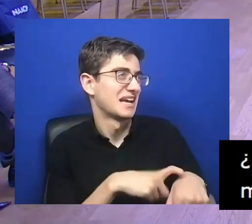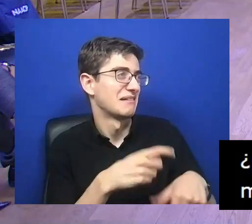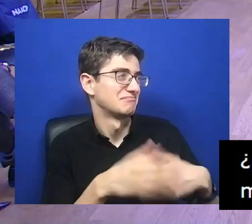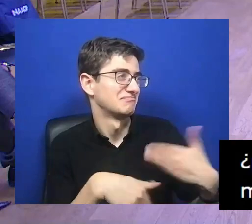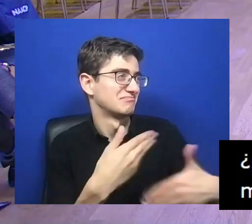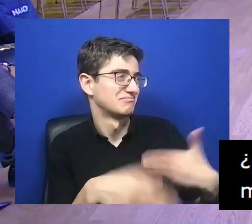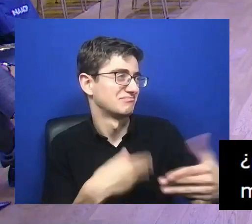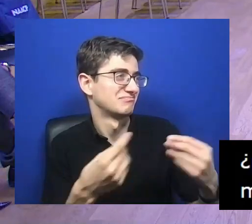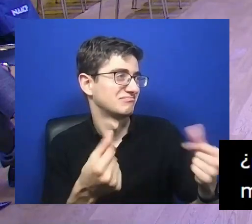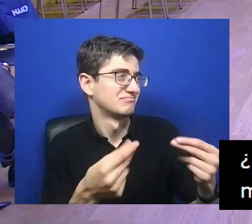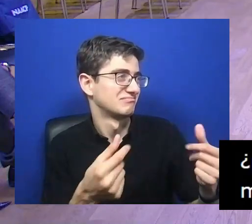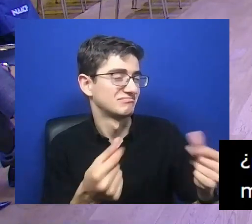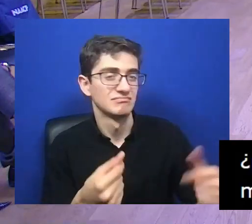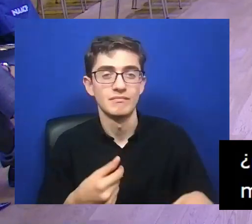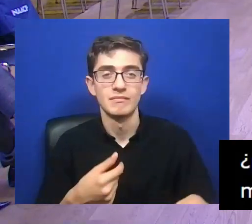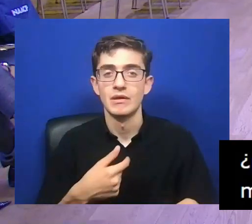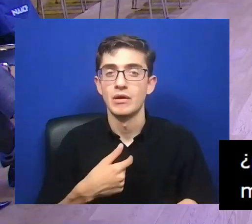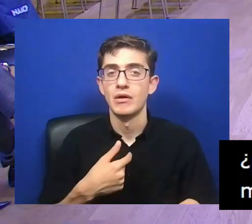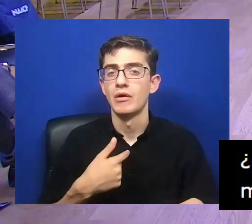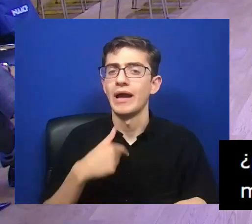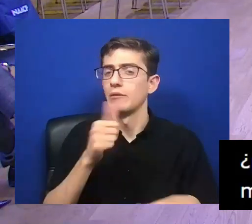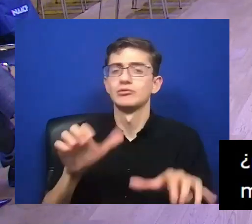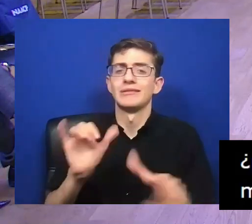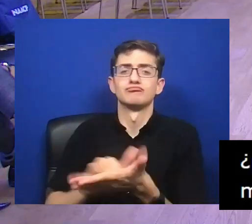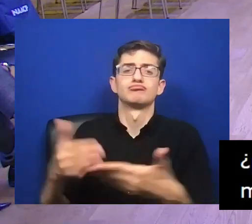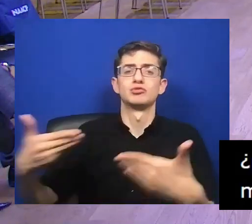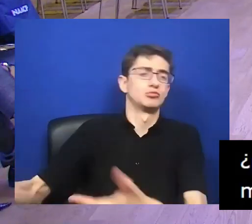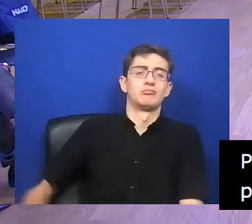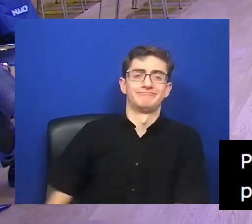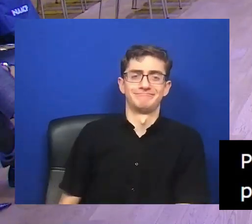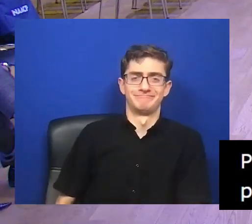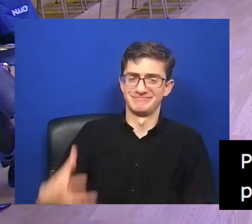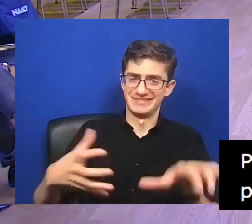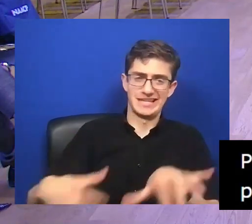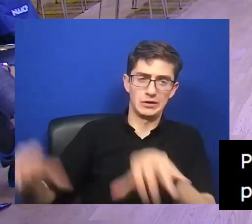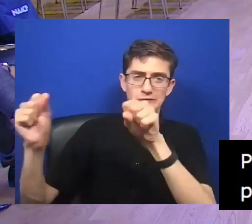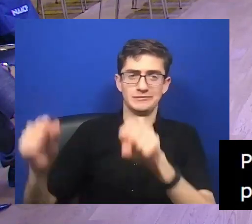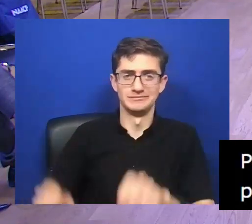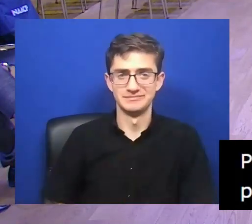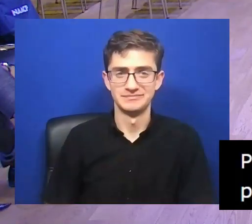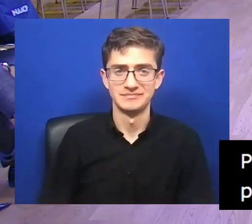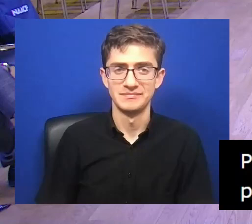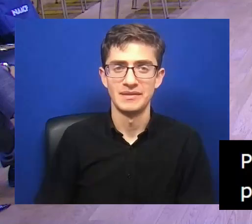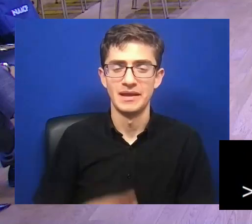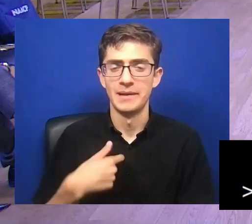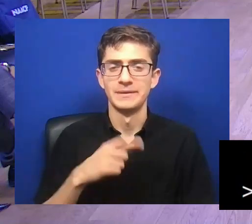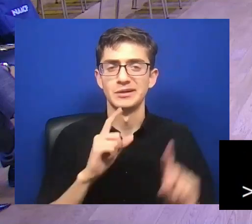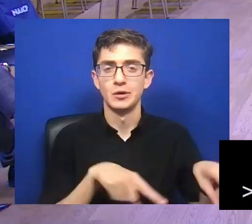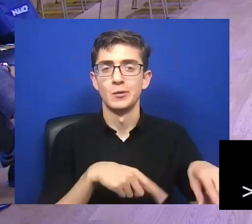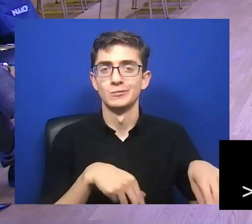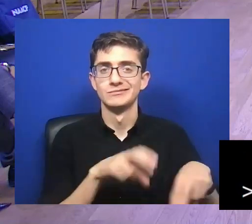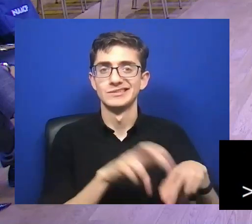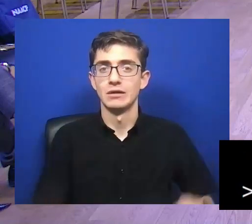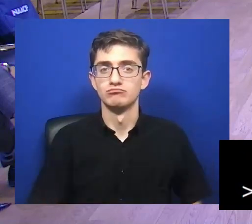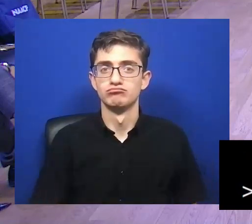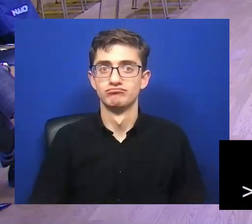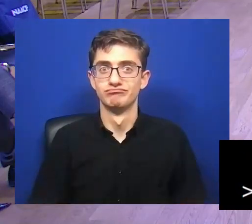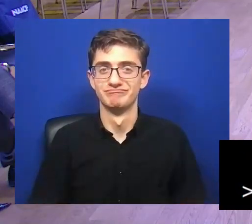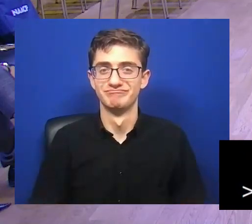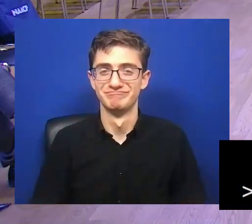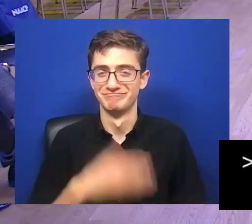it out. Yeah. Okay, I'm not gonna even do that then. You get it moving. You go ahead, take it over. I'm gonna go sit down. Thank